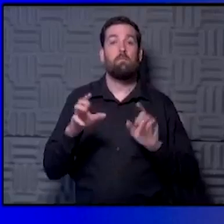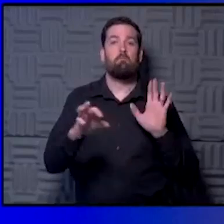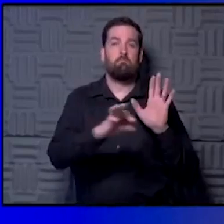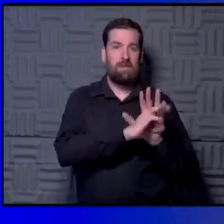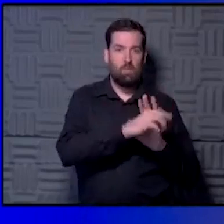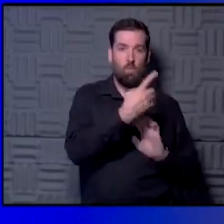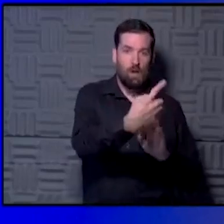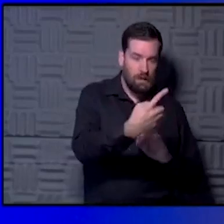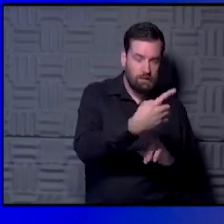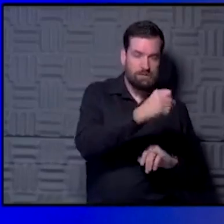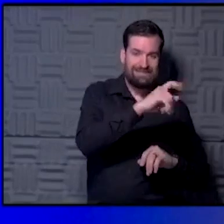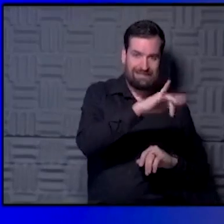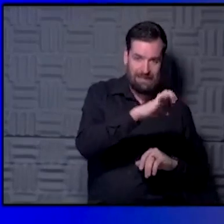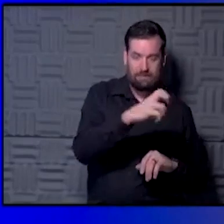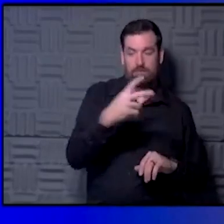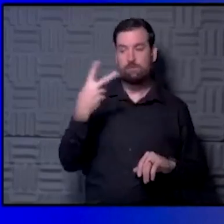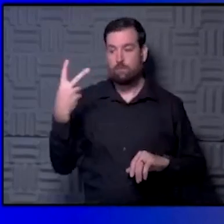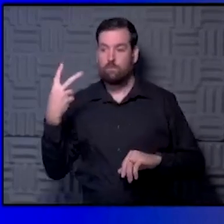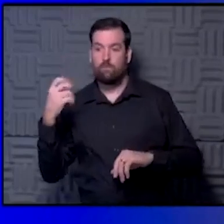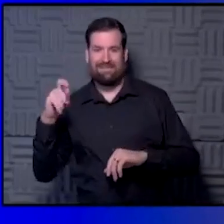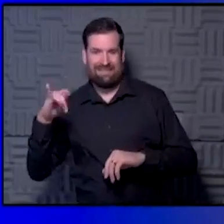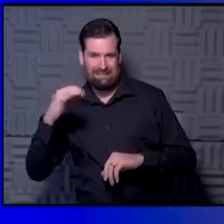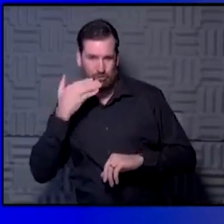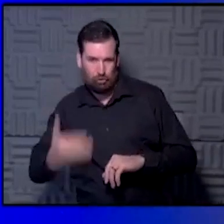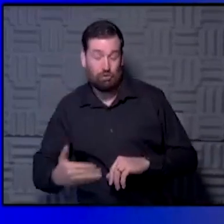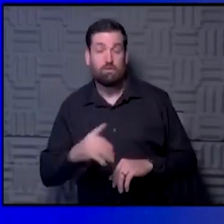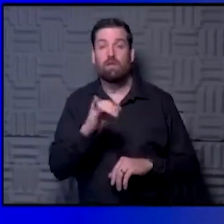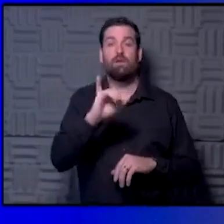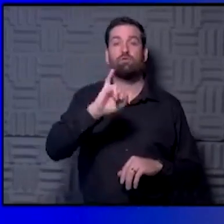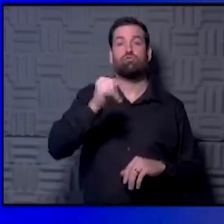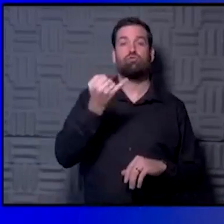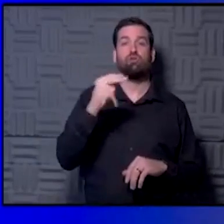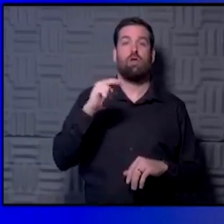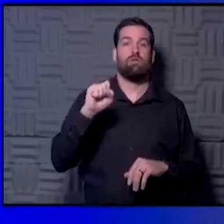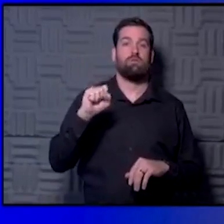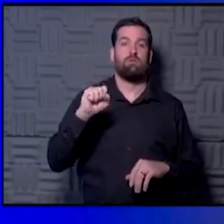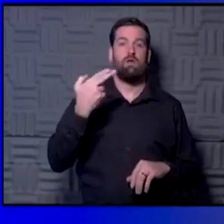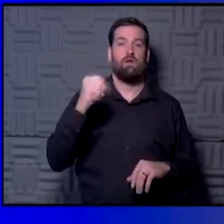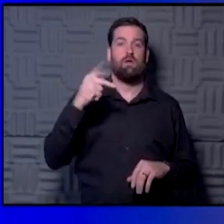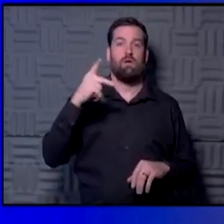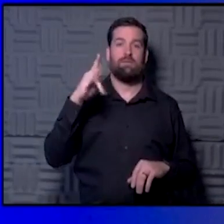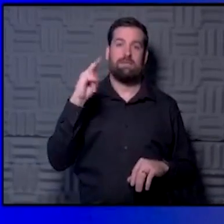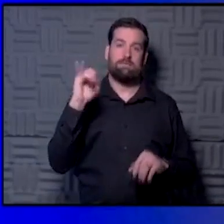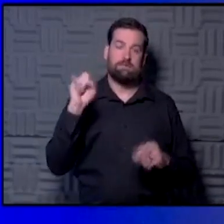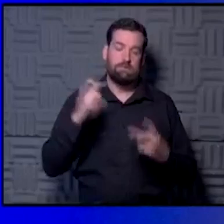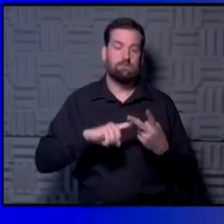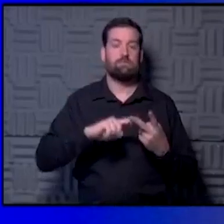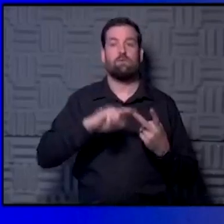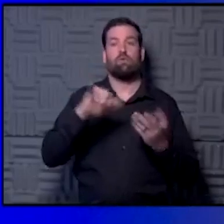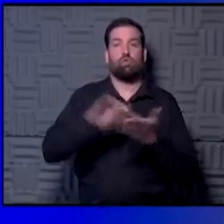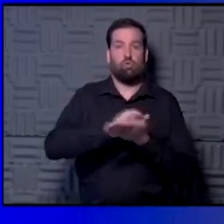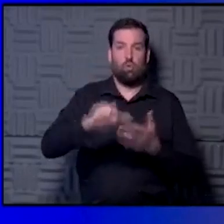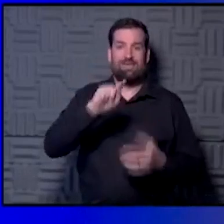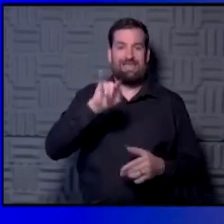or 2 good sites that you think are reasonable, such as the Johns Hopkins site. New York Times has a very good site.